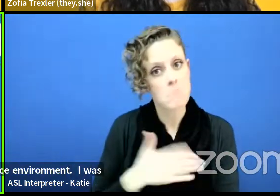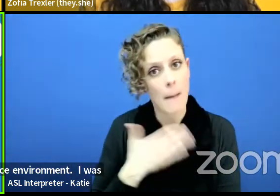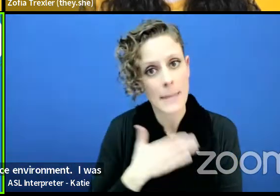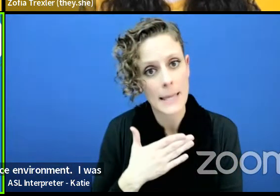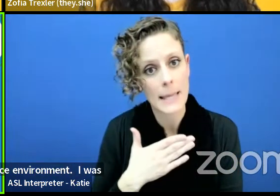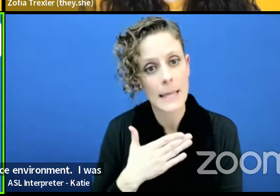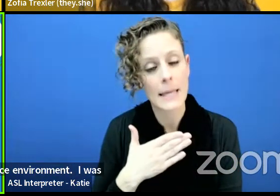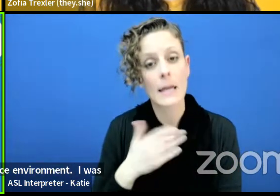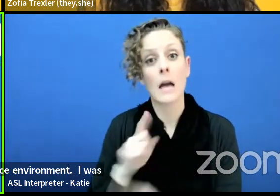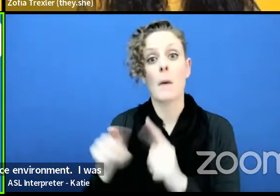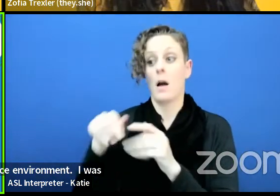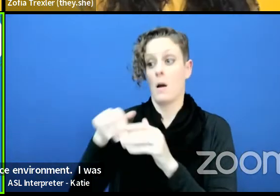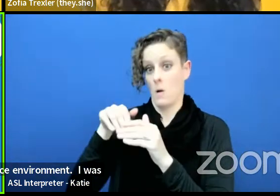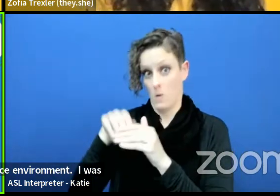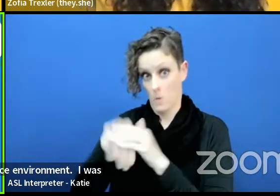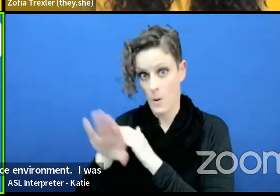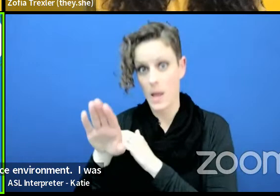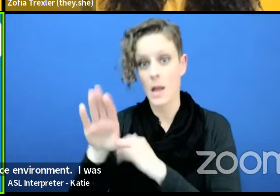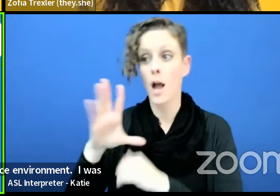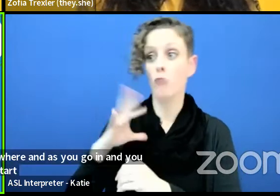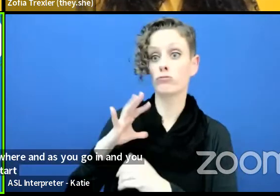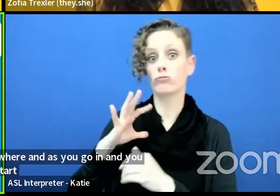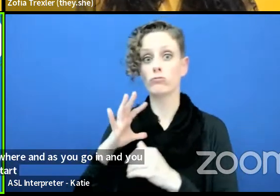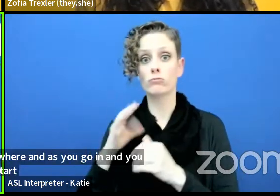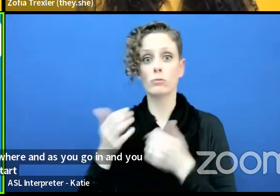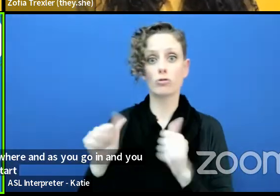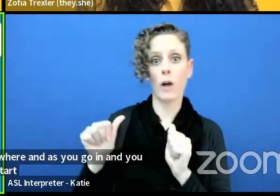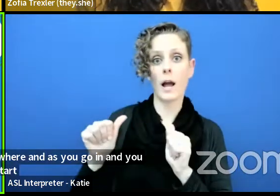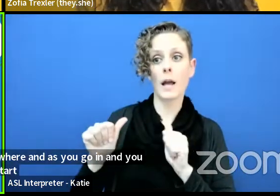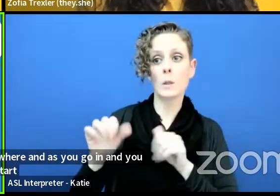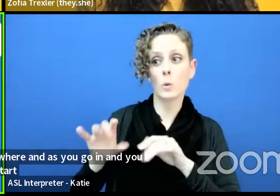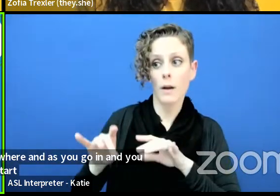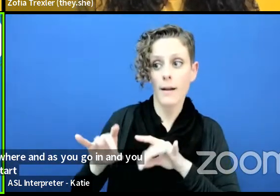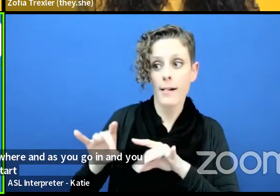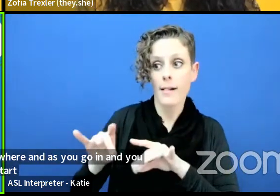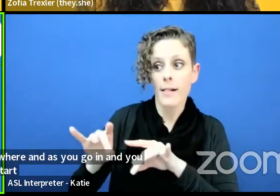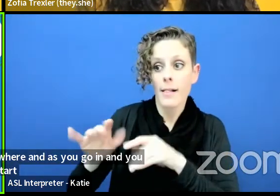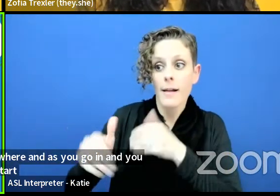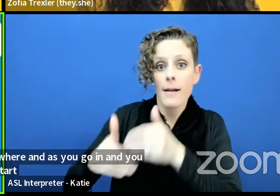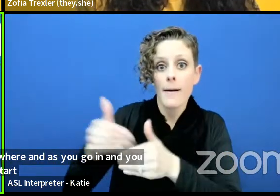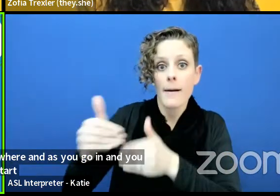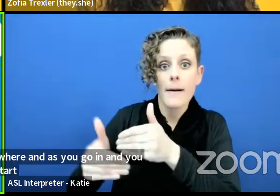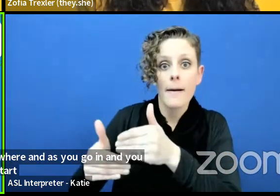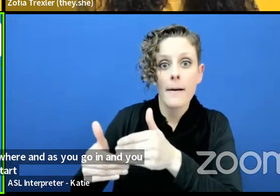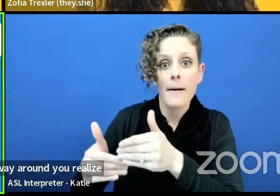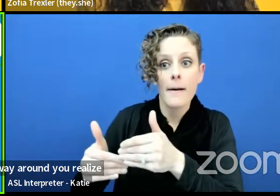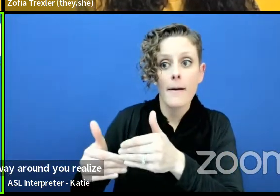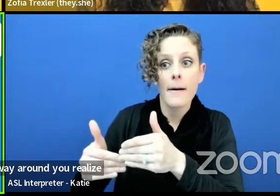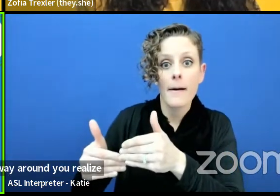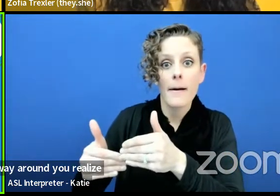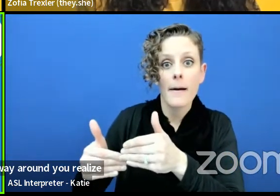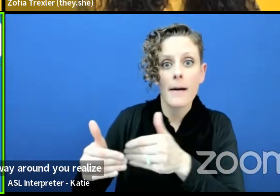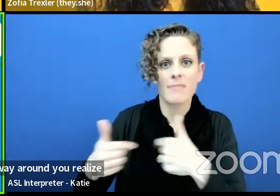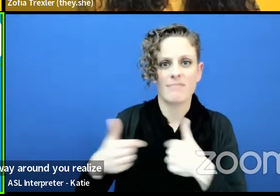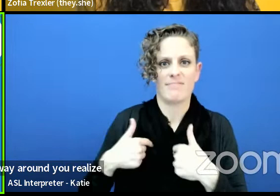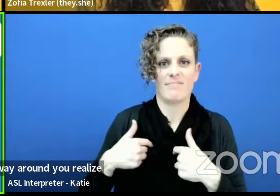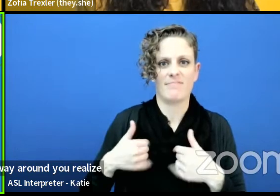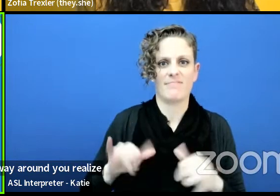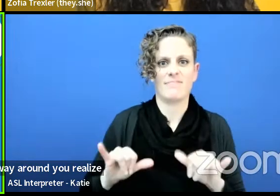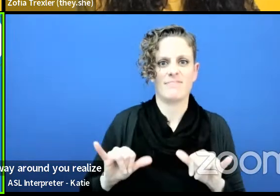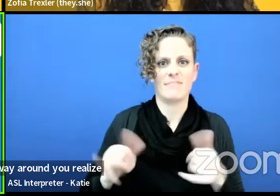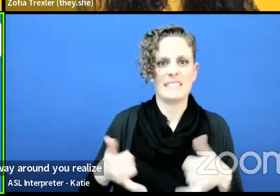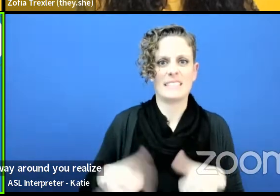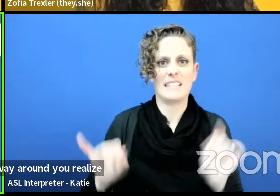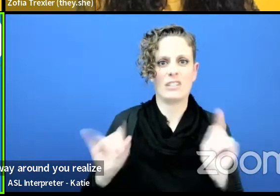go in and you start trying to feel your way around, you realize no matter how you look at it, you're still different. And there's people in the office